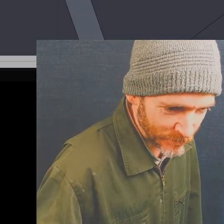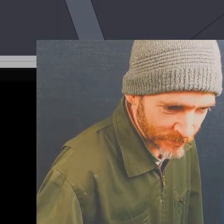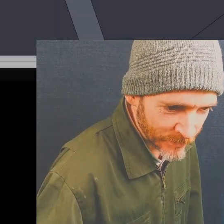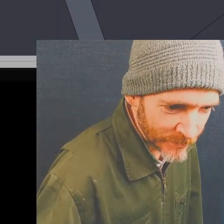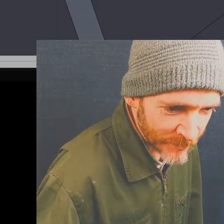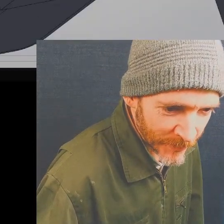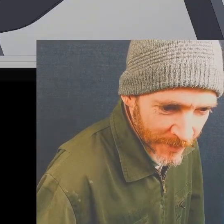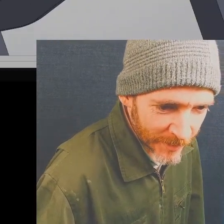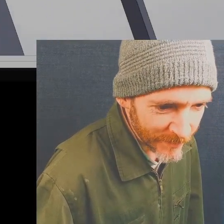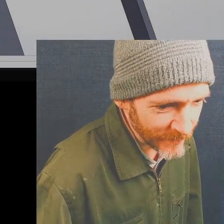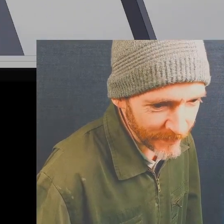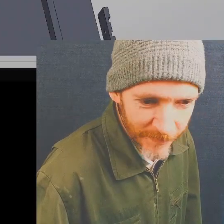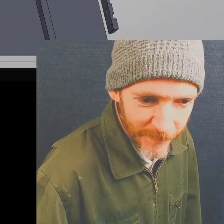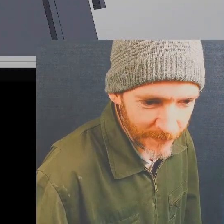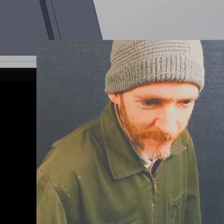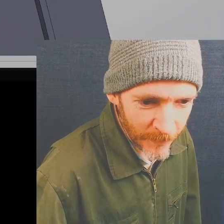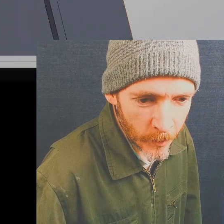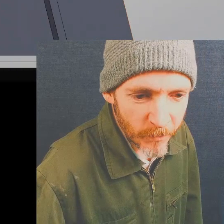0.4338.